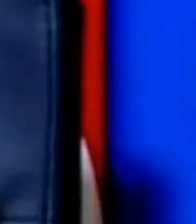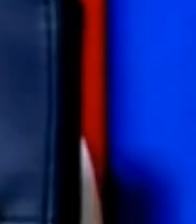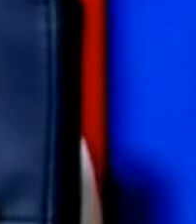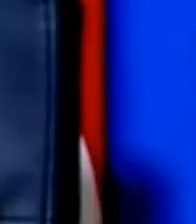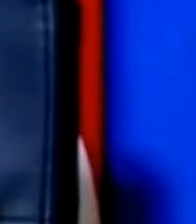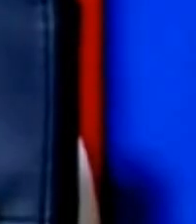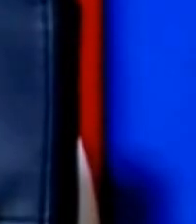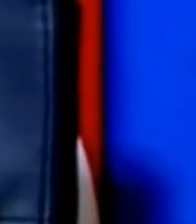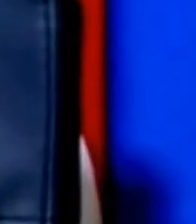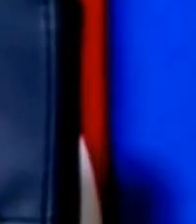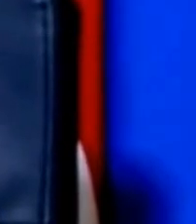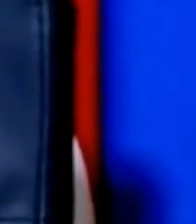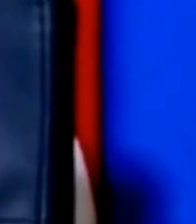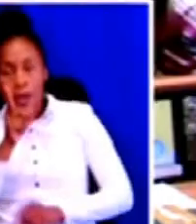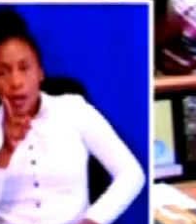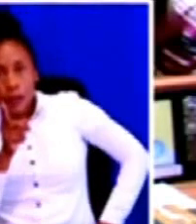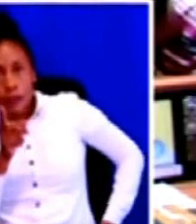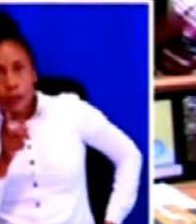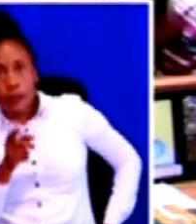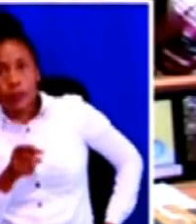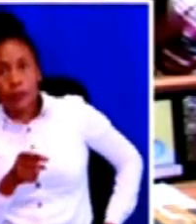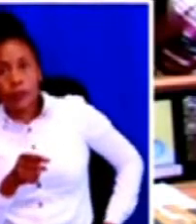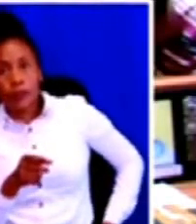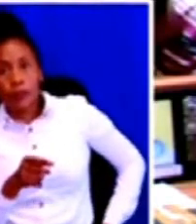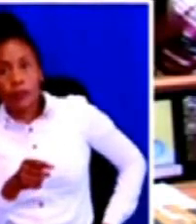Order, honorable members.